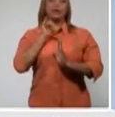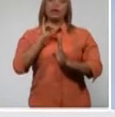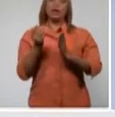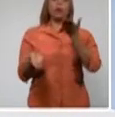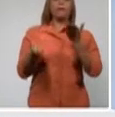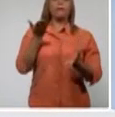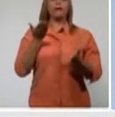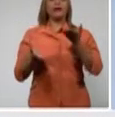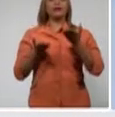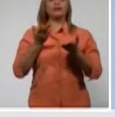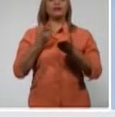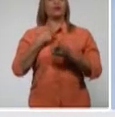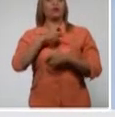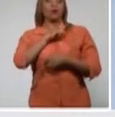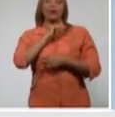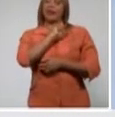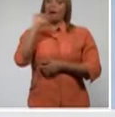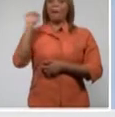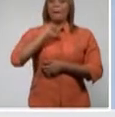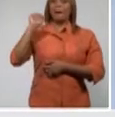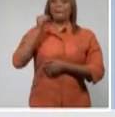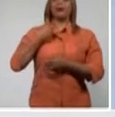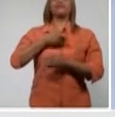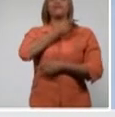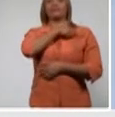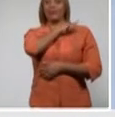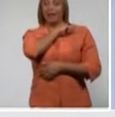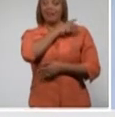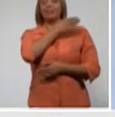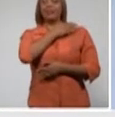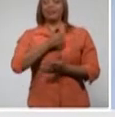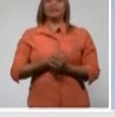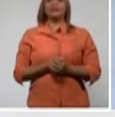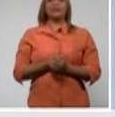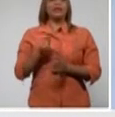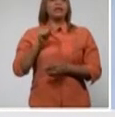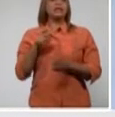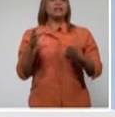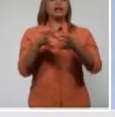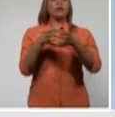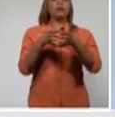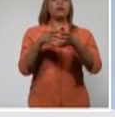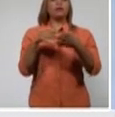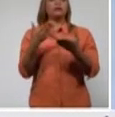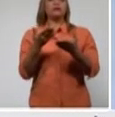country since the pandemic began to